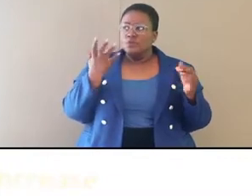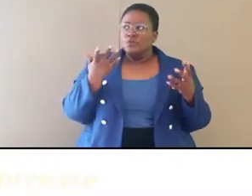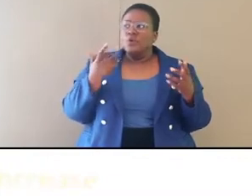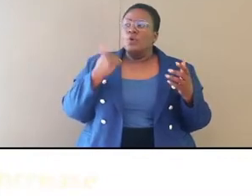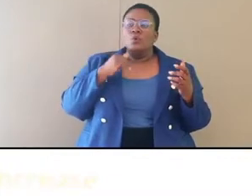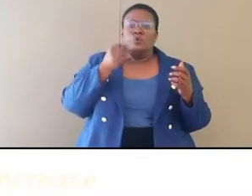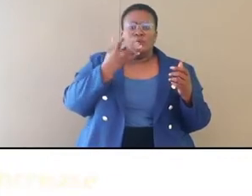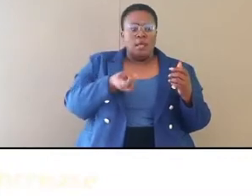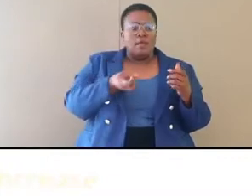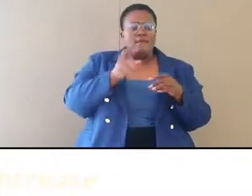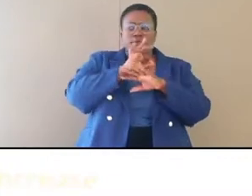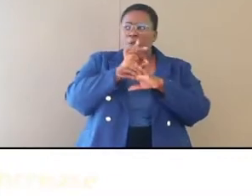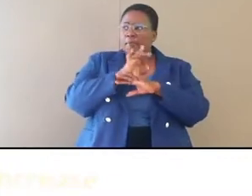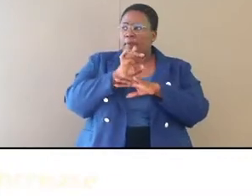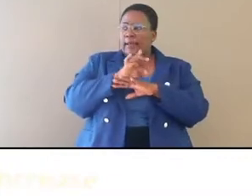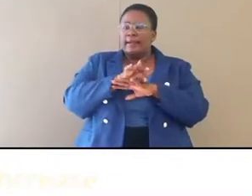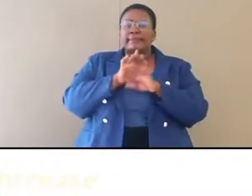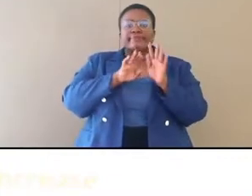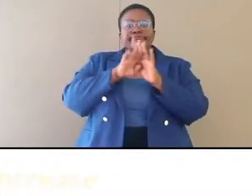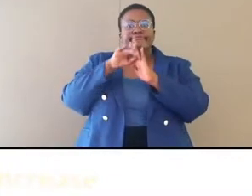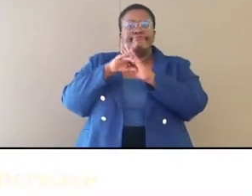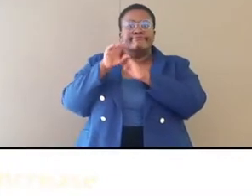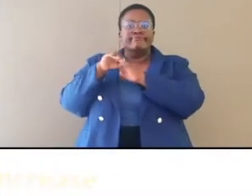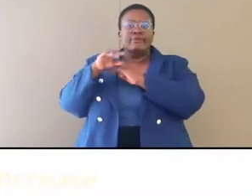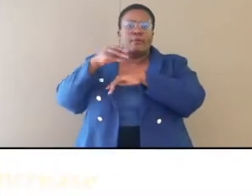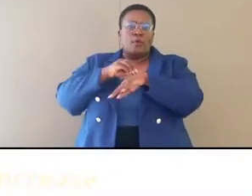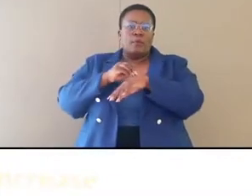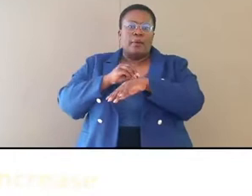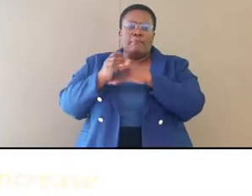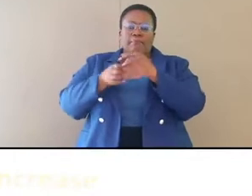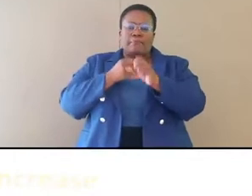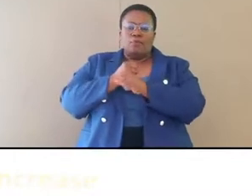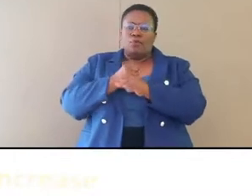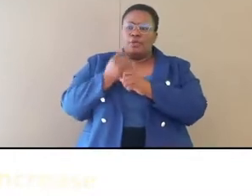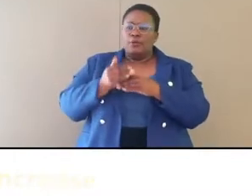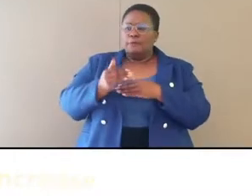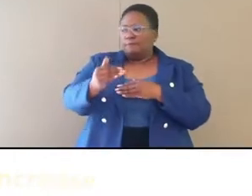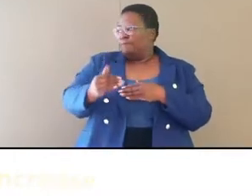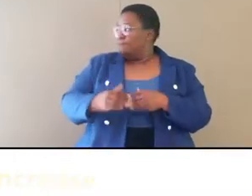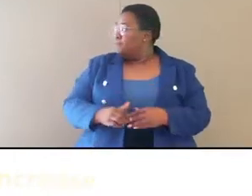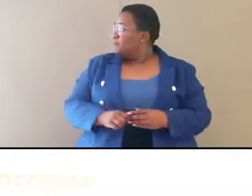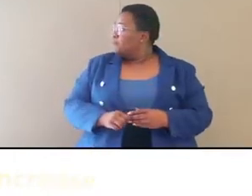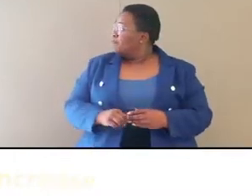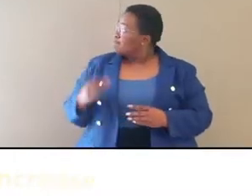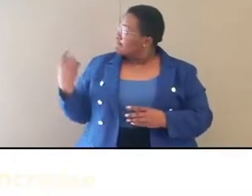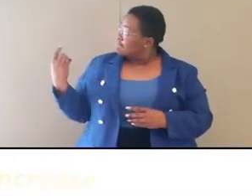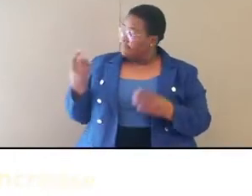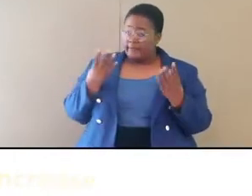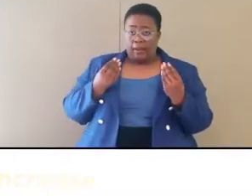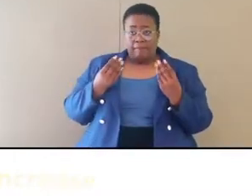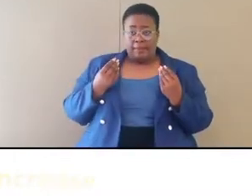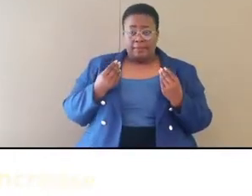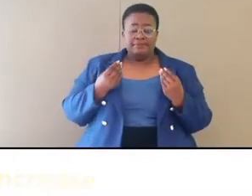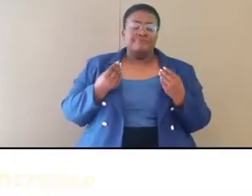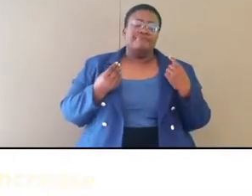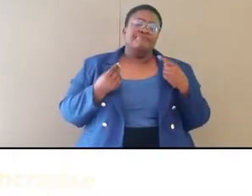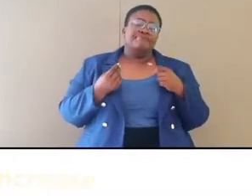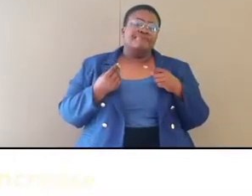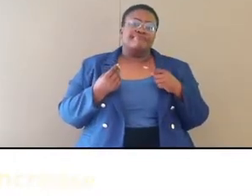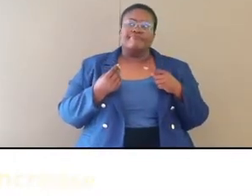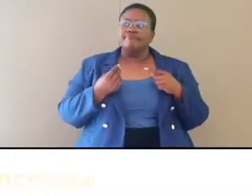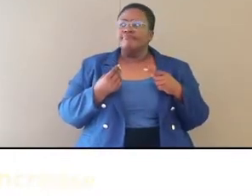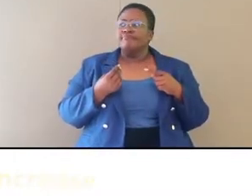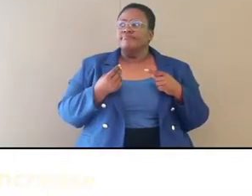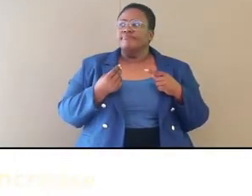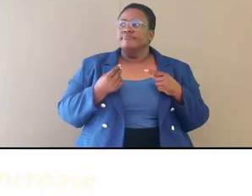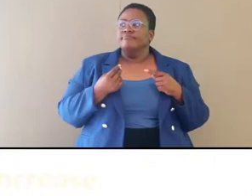do have a kind of an escalating problem over the years. Okay, so here's some numbers. In the status quo, there